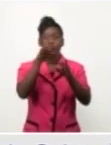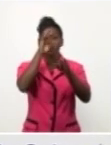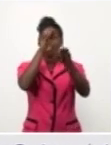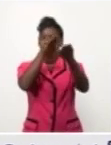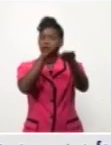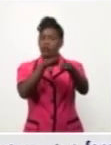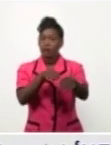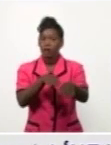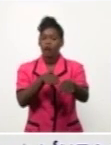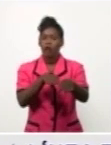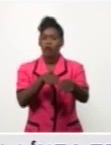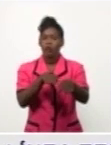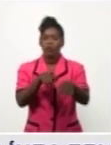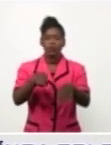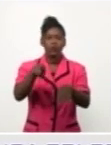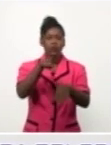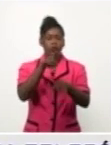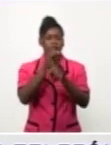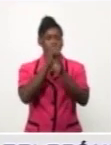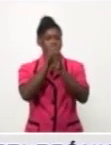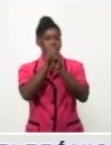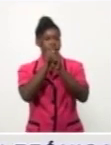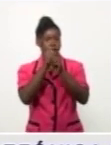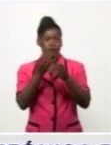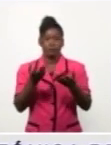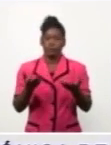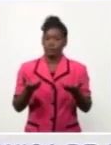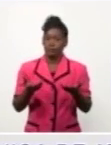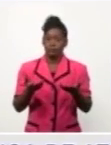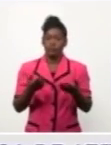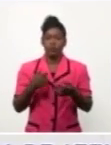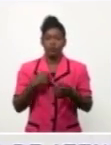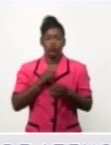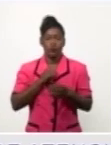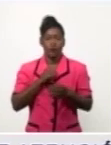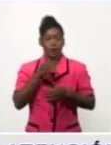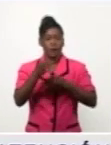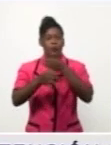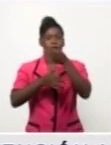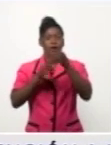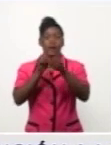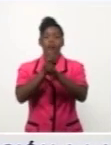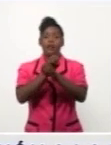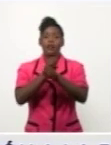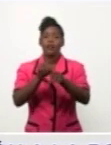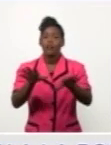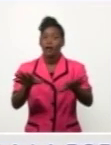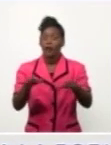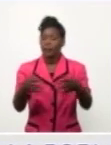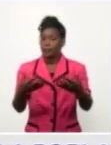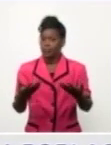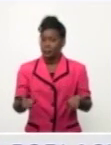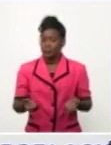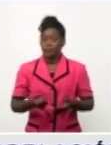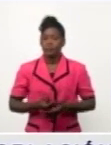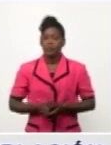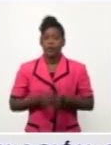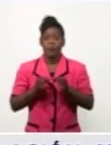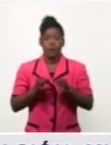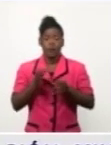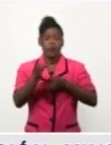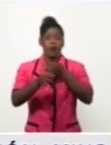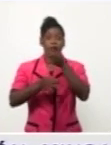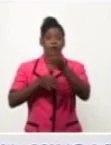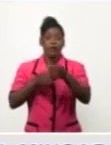and people contend that the information is being withheld. I want to make